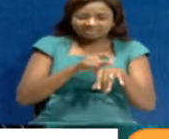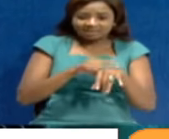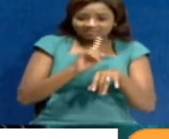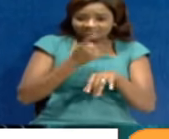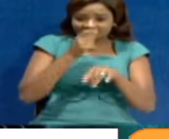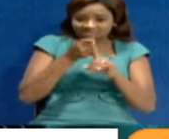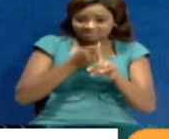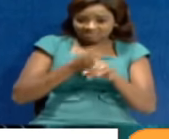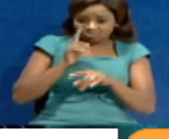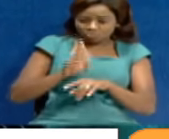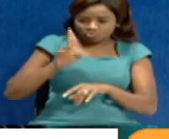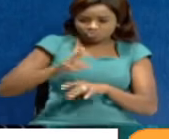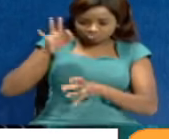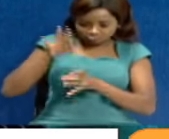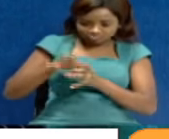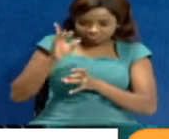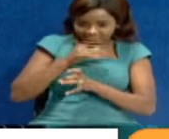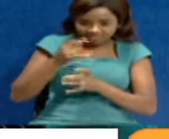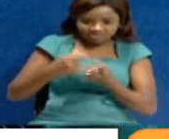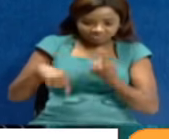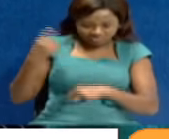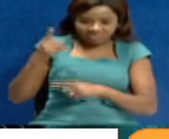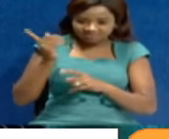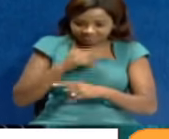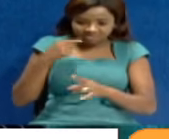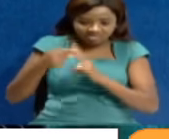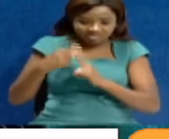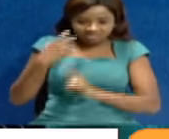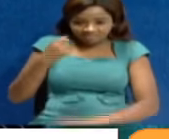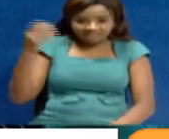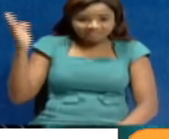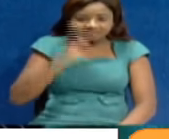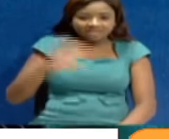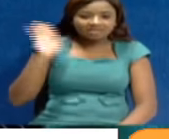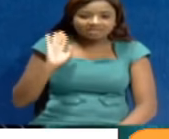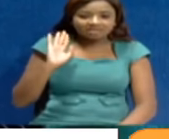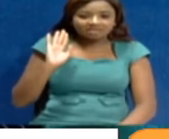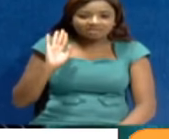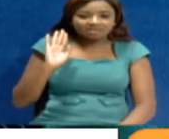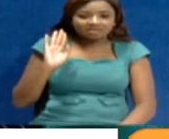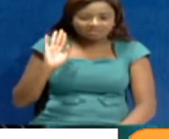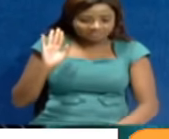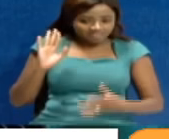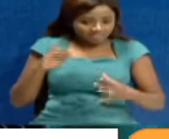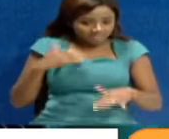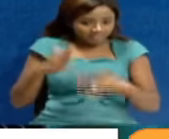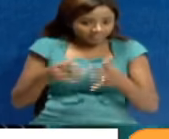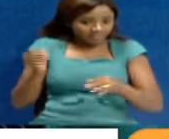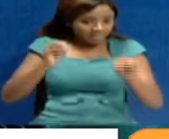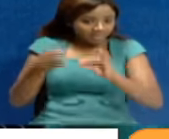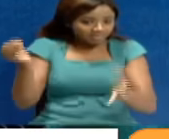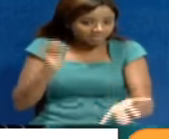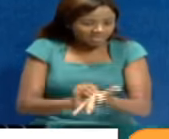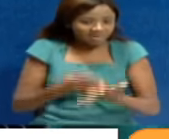was vetted at the ballot when voters voted overwhelmingly for him to be re-elected into office